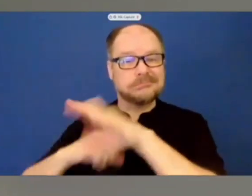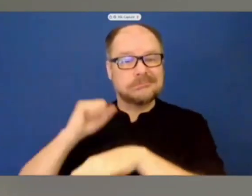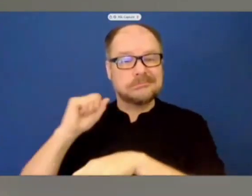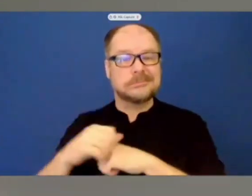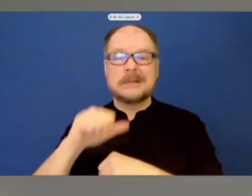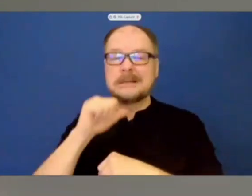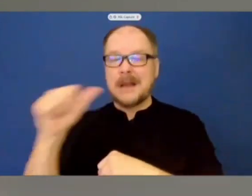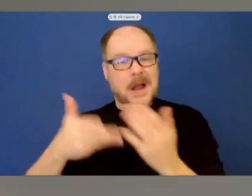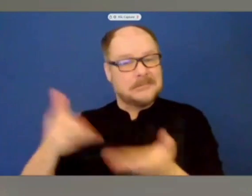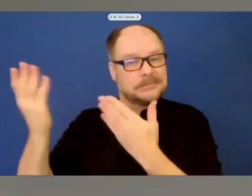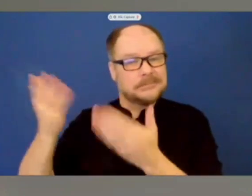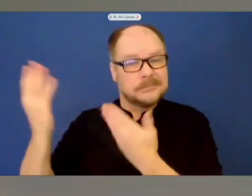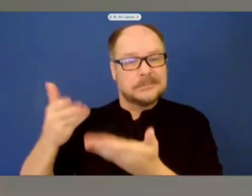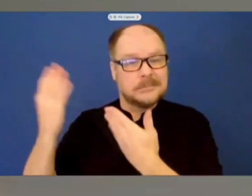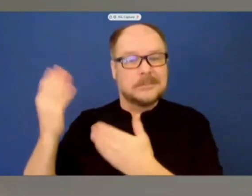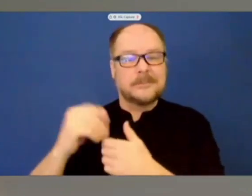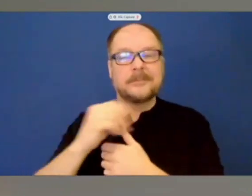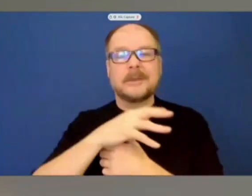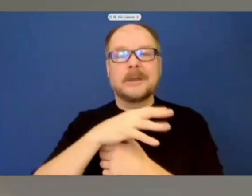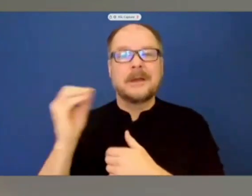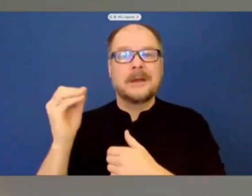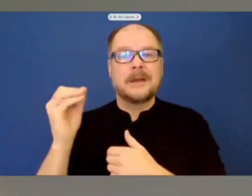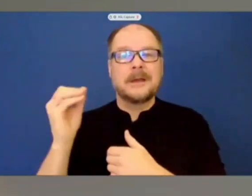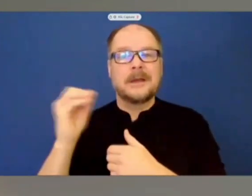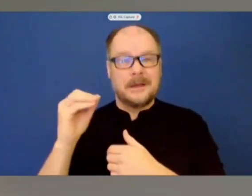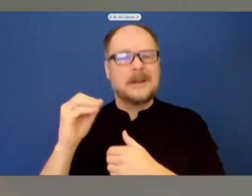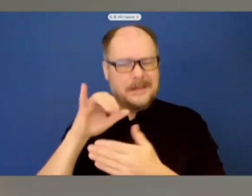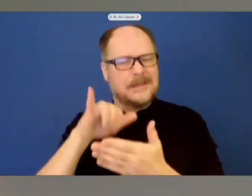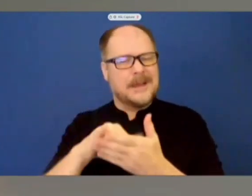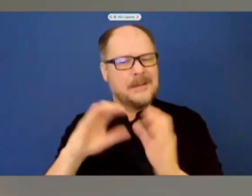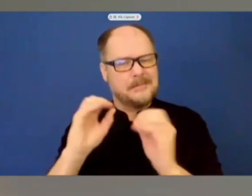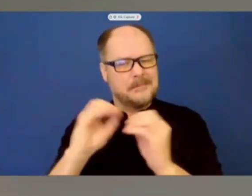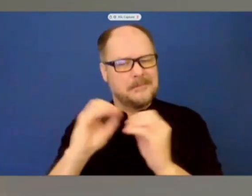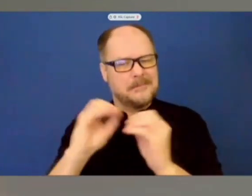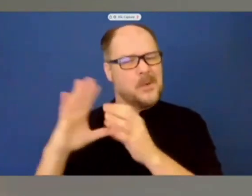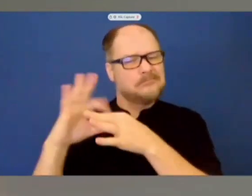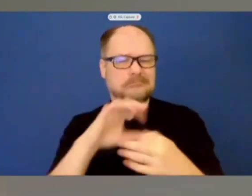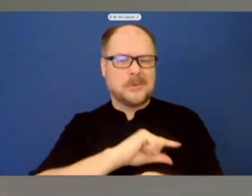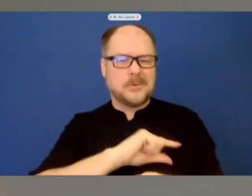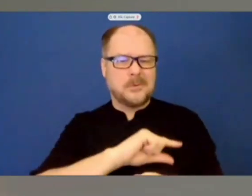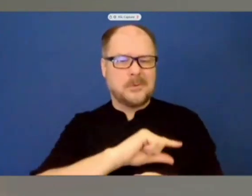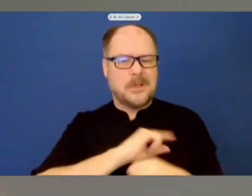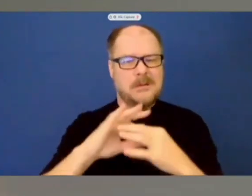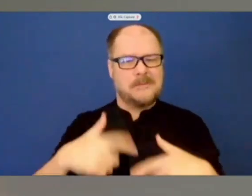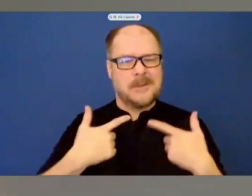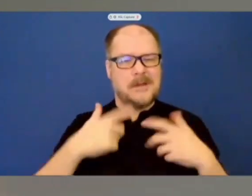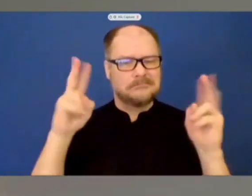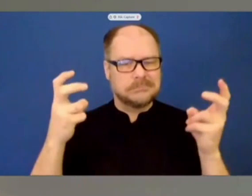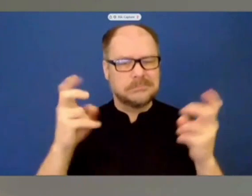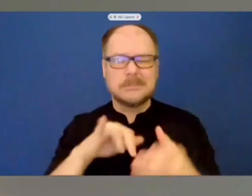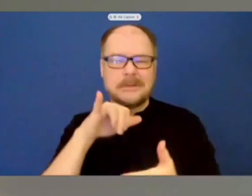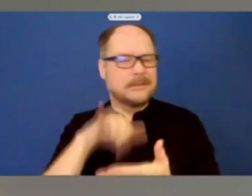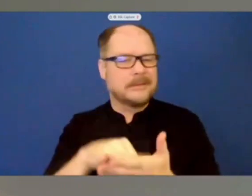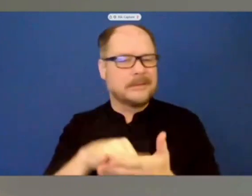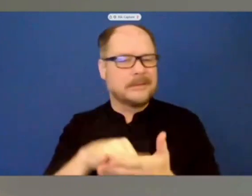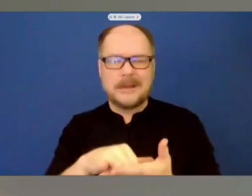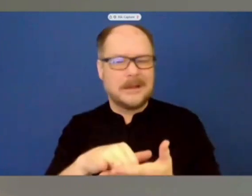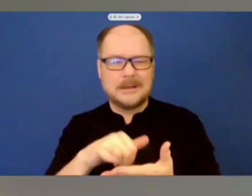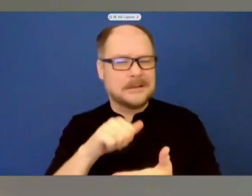that that was more of a quality of life. At that point, it did not present a specific health